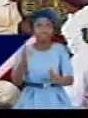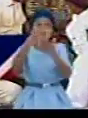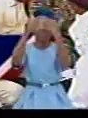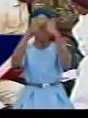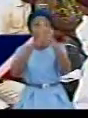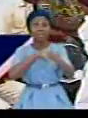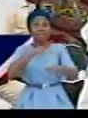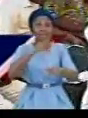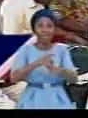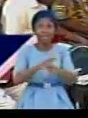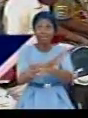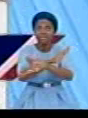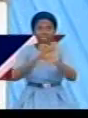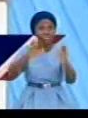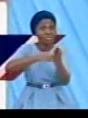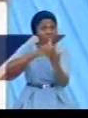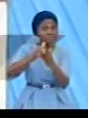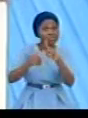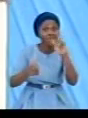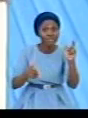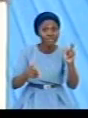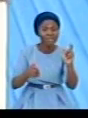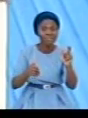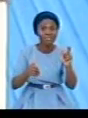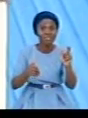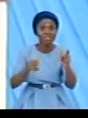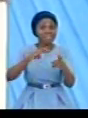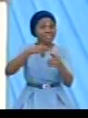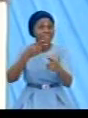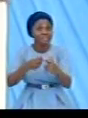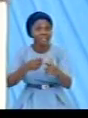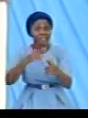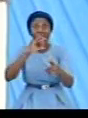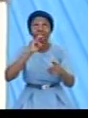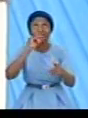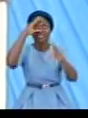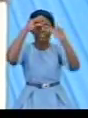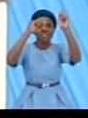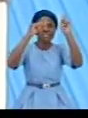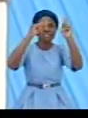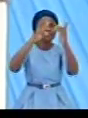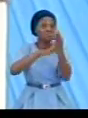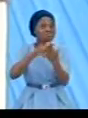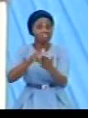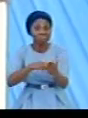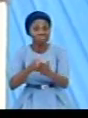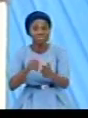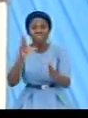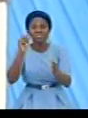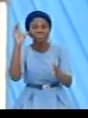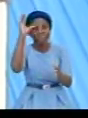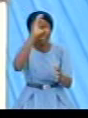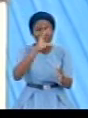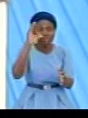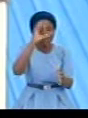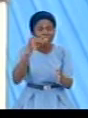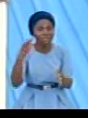fainteth not, neither is weary? There is no searching of his understanding.